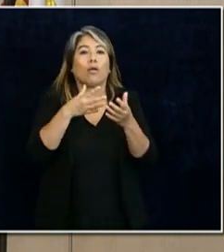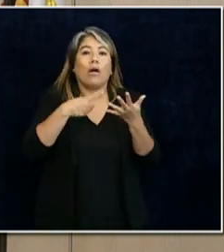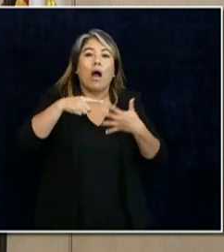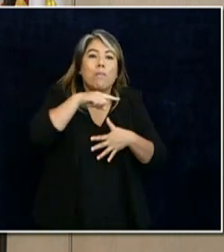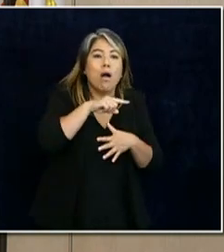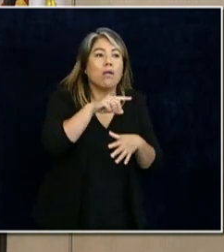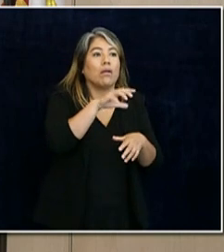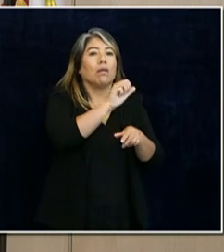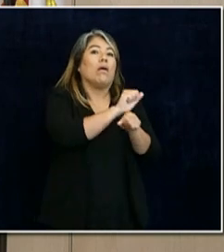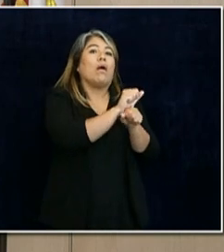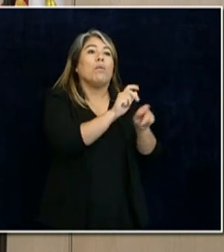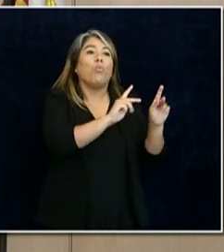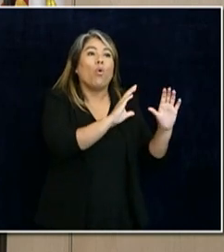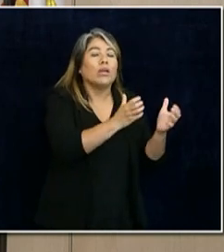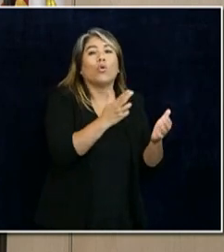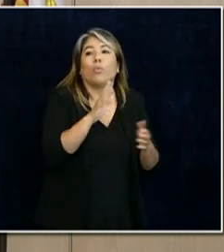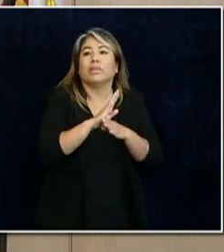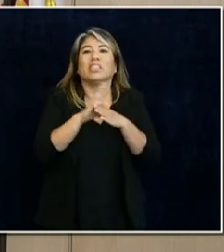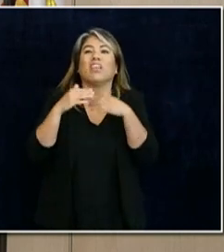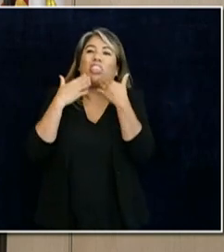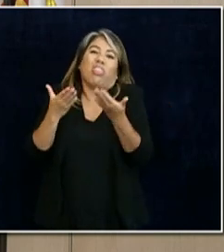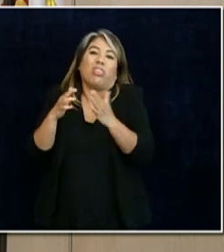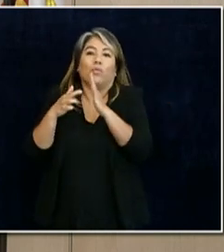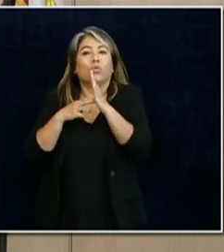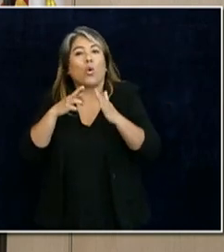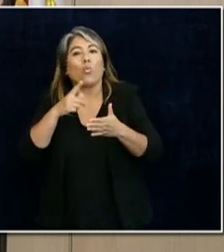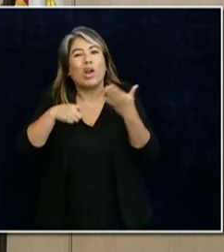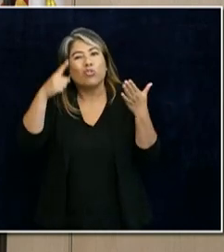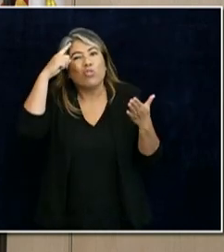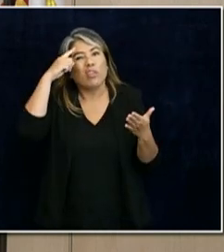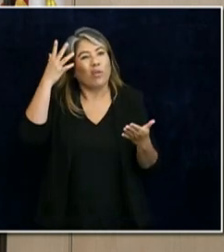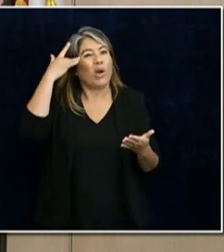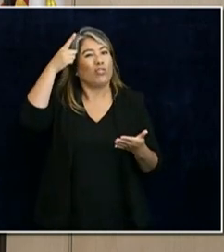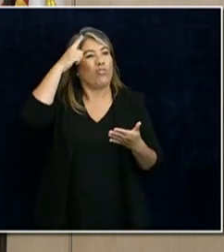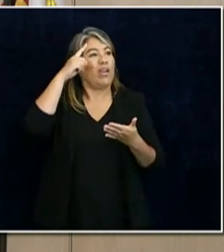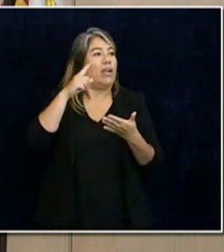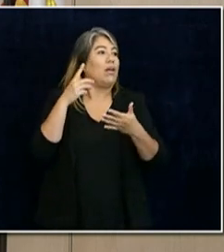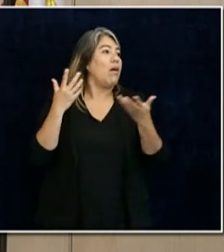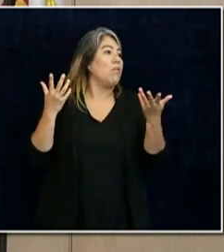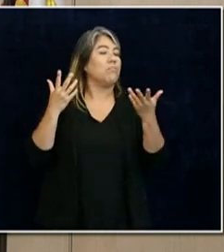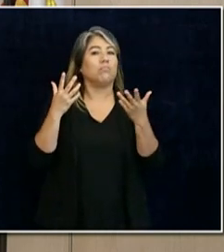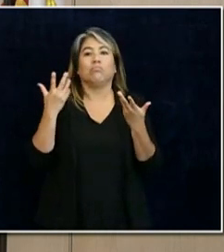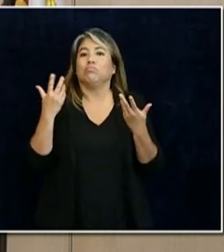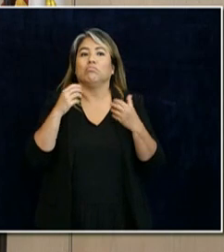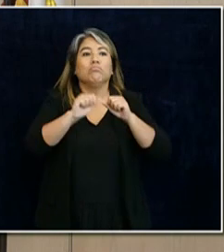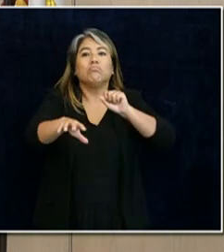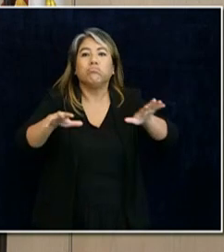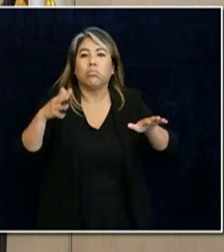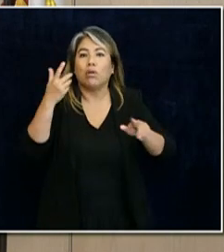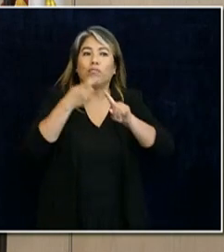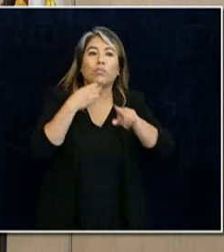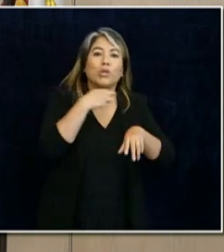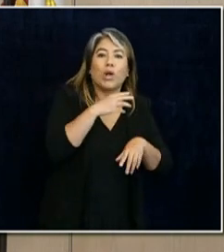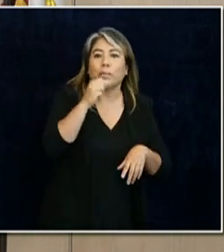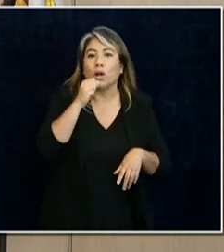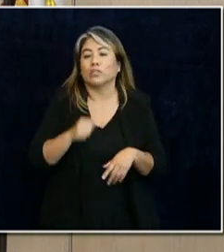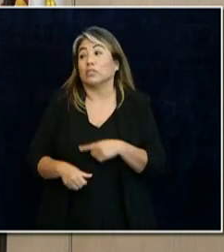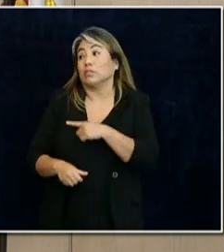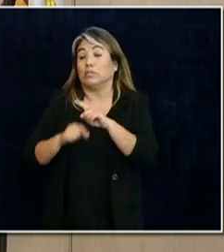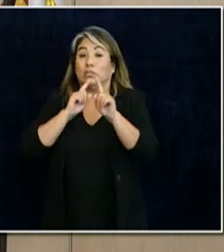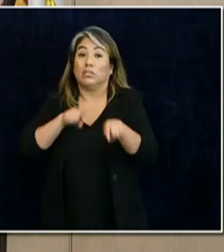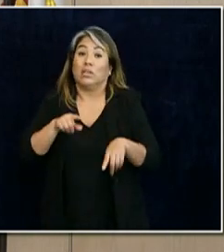businesses just straight up flaunting the rules? So why are we seeing most of the outbreaks still coming from restaurants and bars? Well, when people